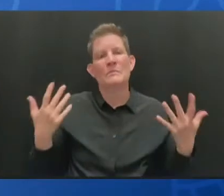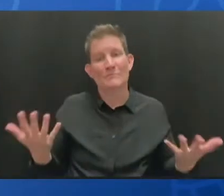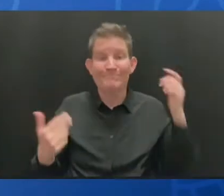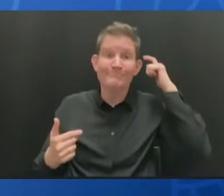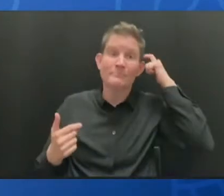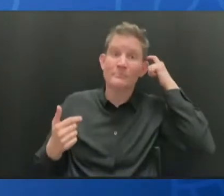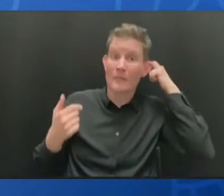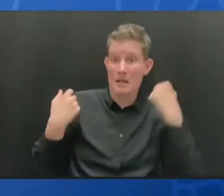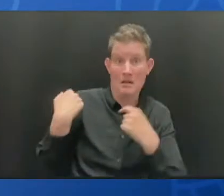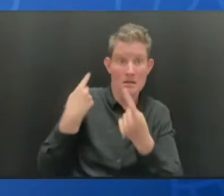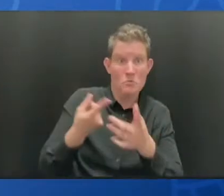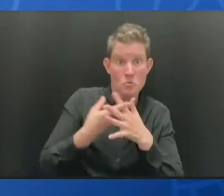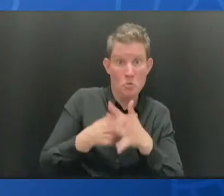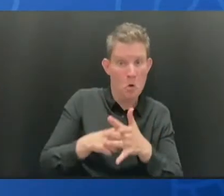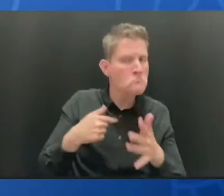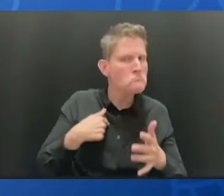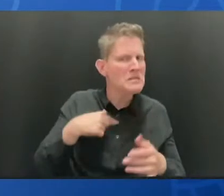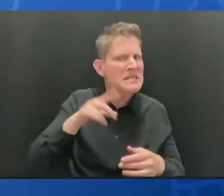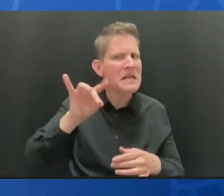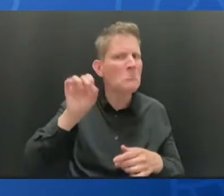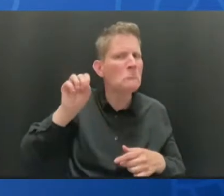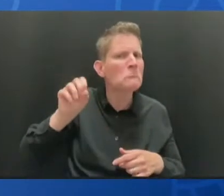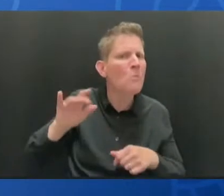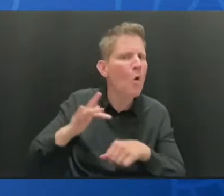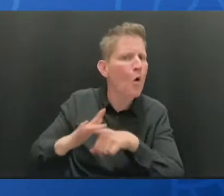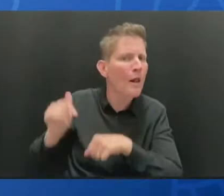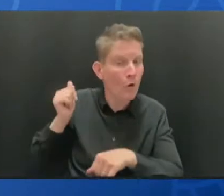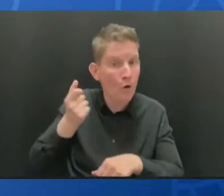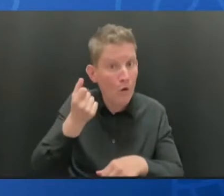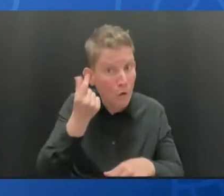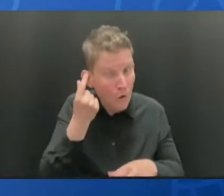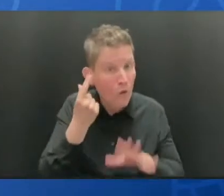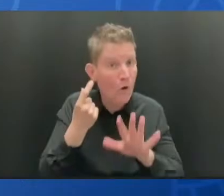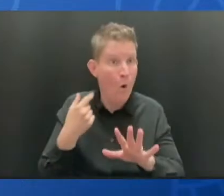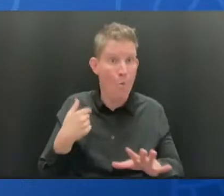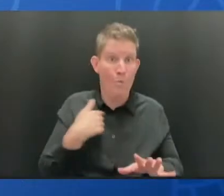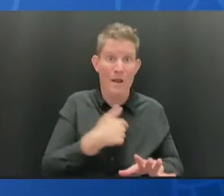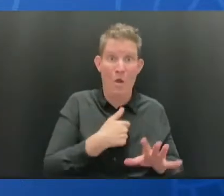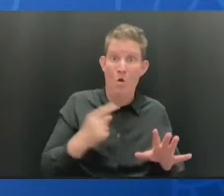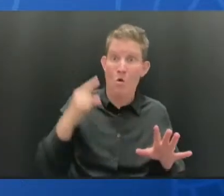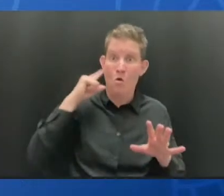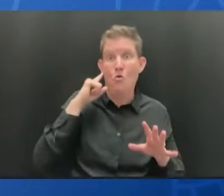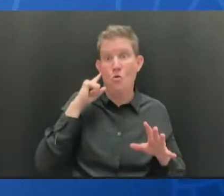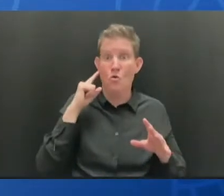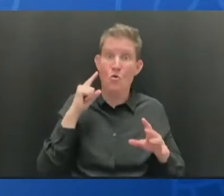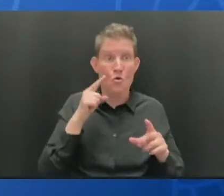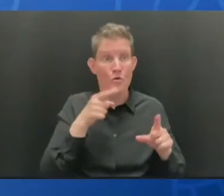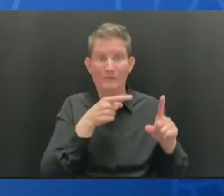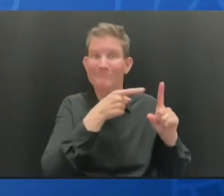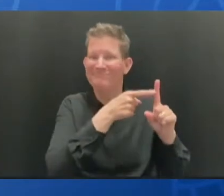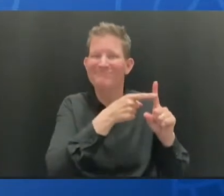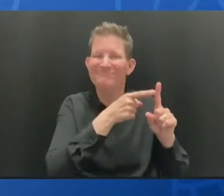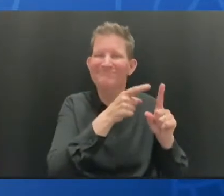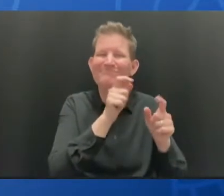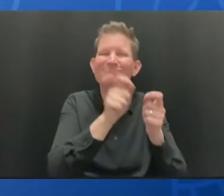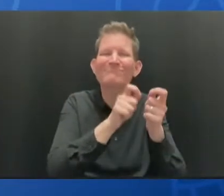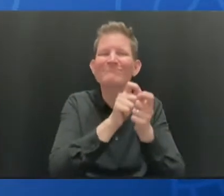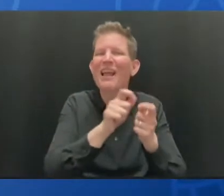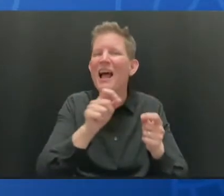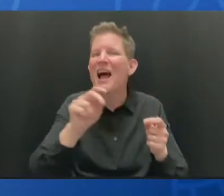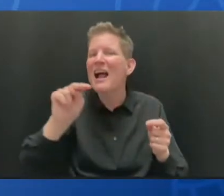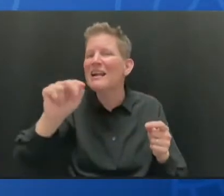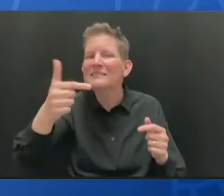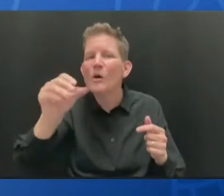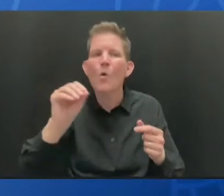had heard about the resistance by certain NGOs and the UN. It